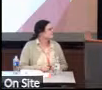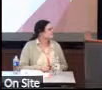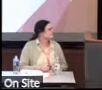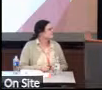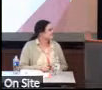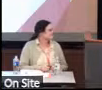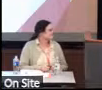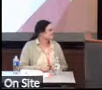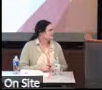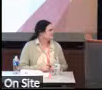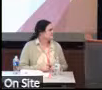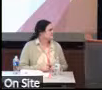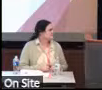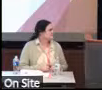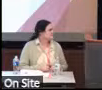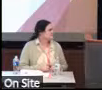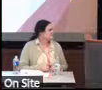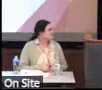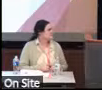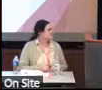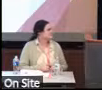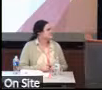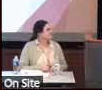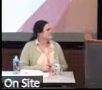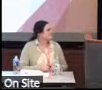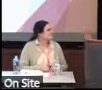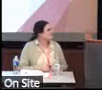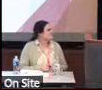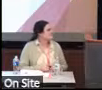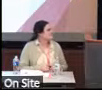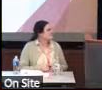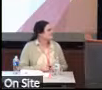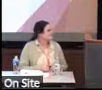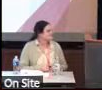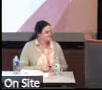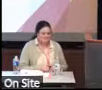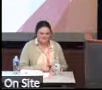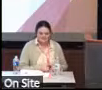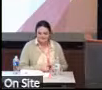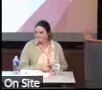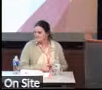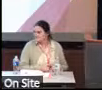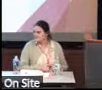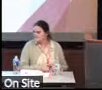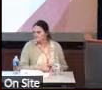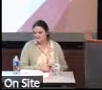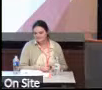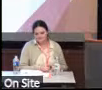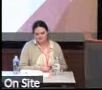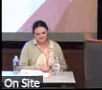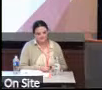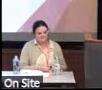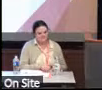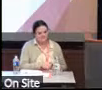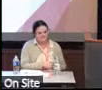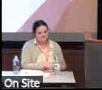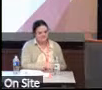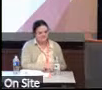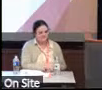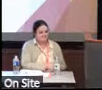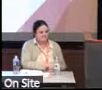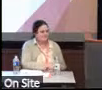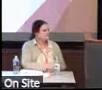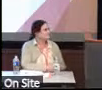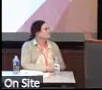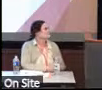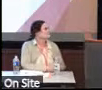this as a modified Delphi panel for the primary reason that we are really approaching this from a qualitative perspective. Often a